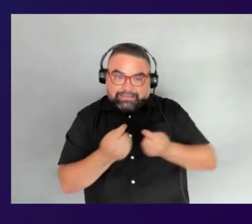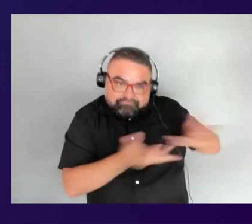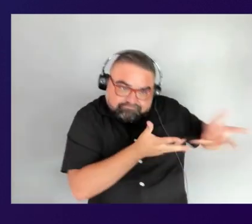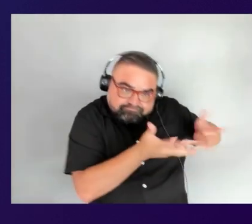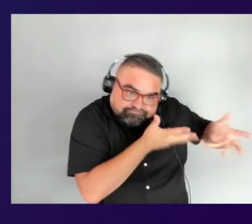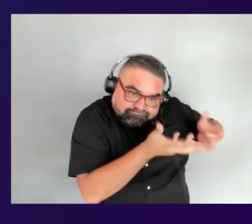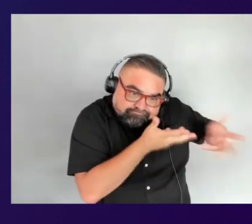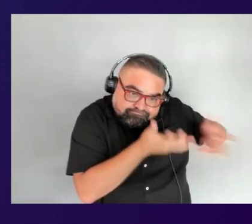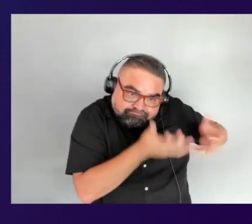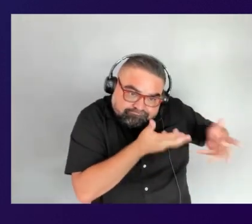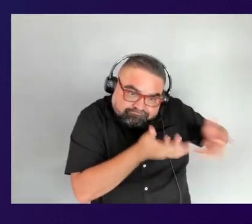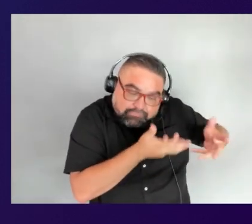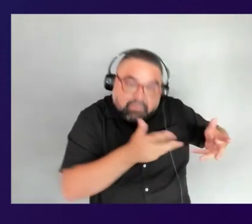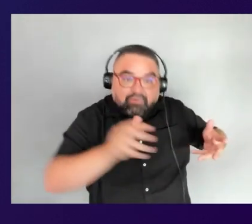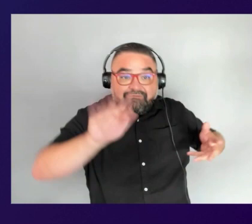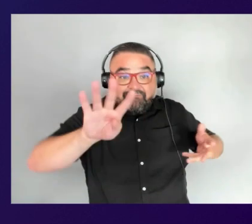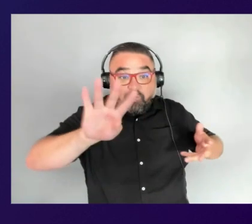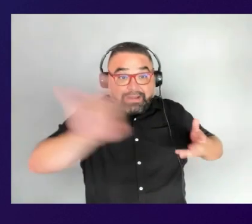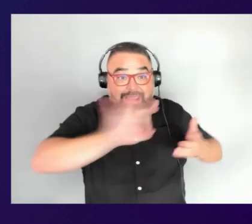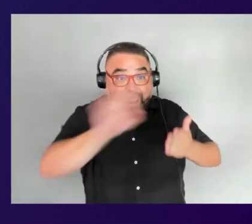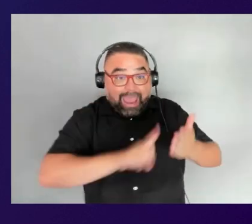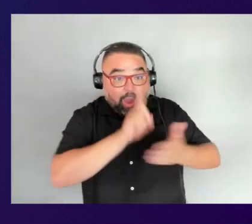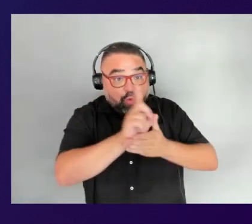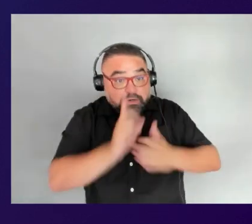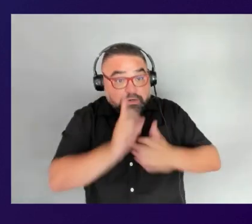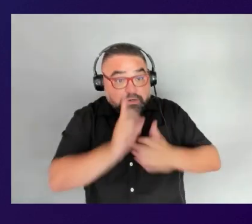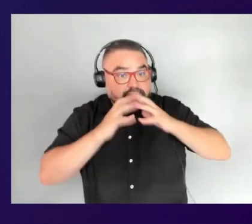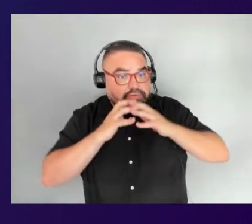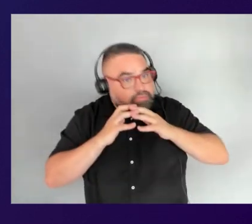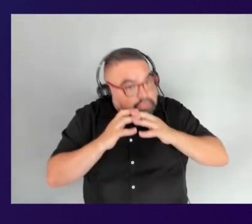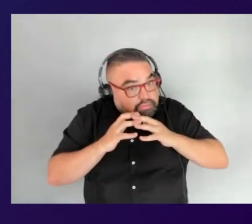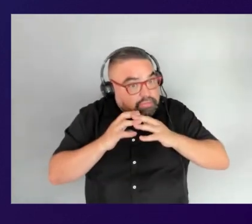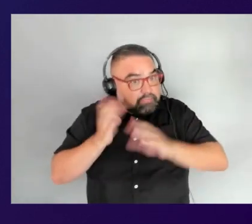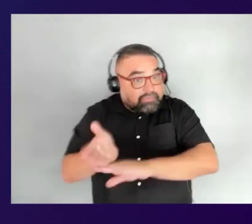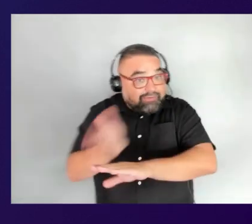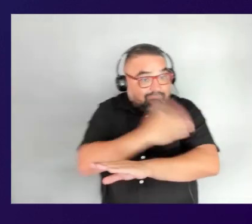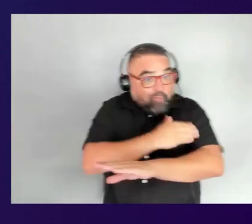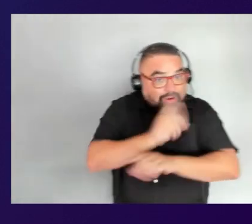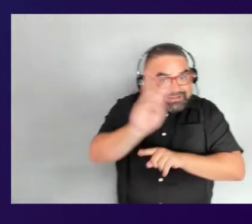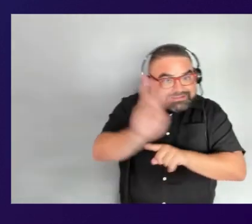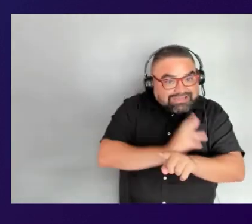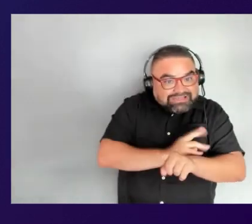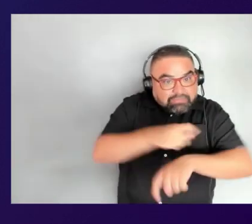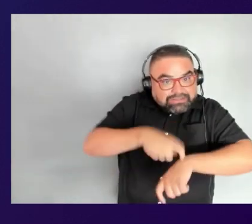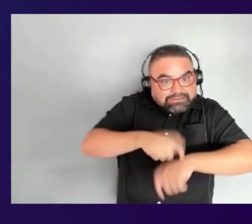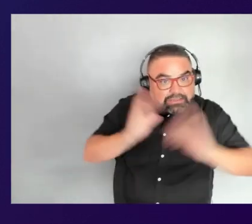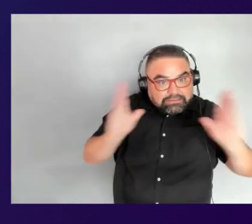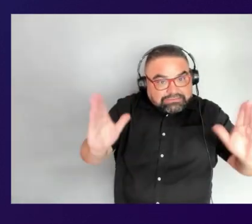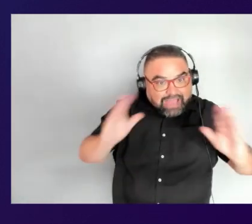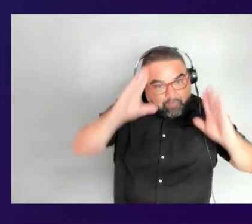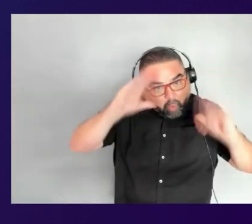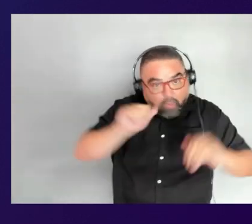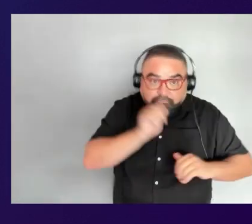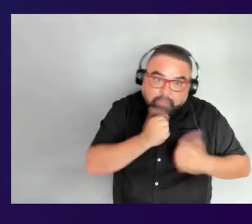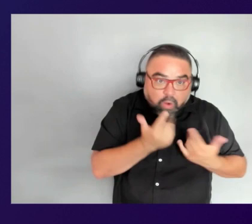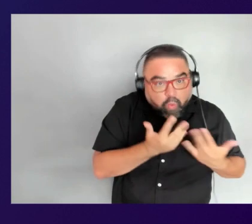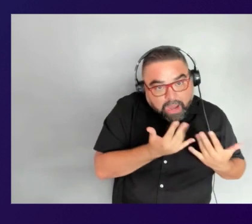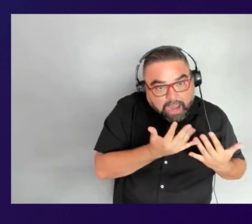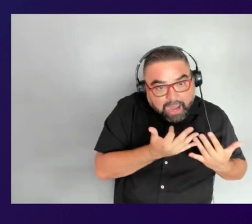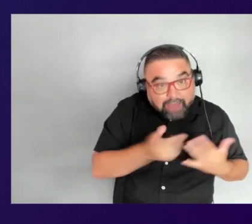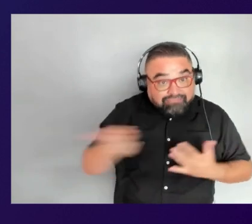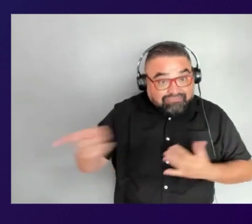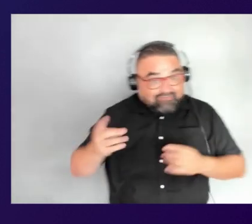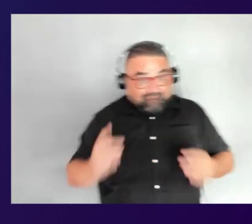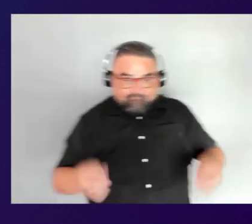hours versus the 6 to 9 months or so that they were planning on doing this over a period of time. So they were able to see that they could restore